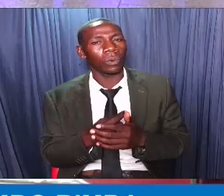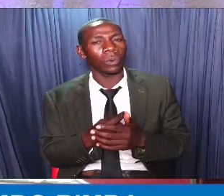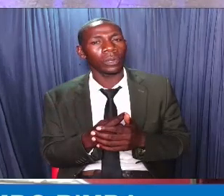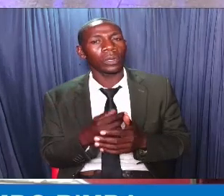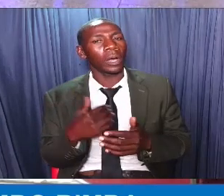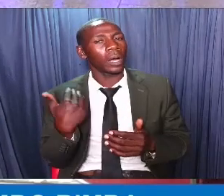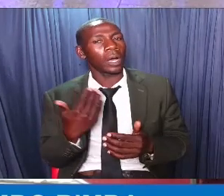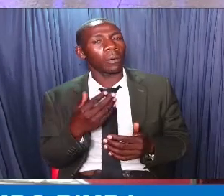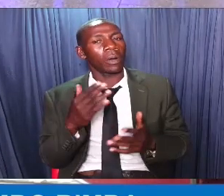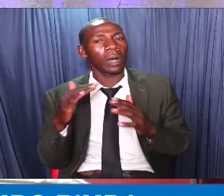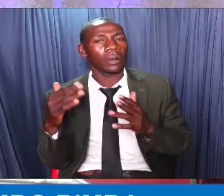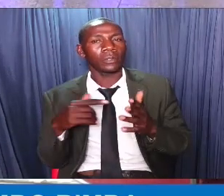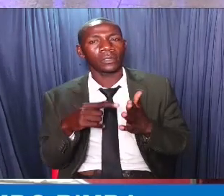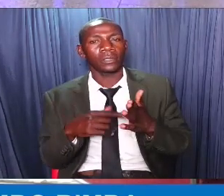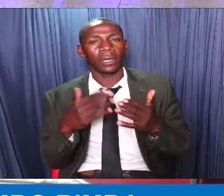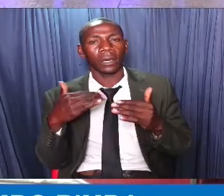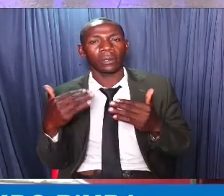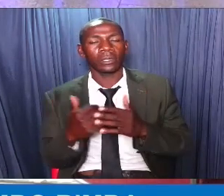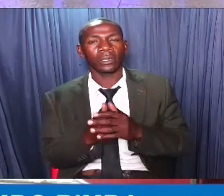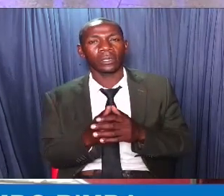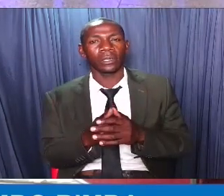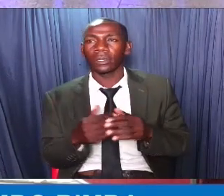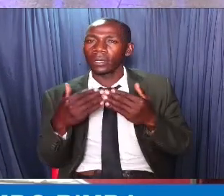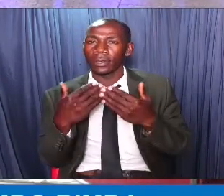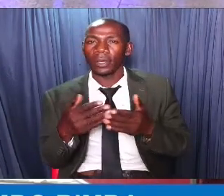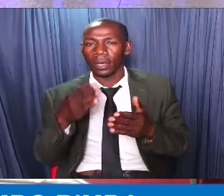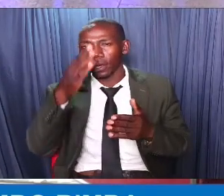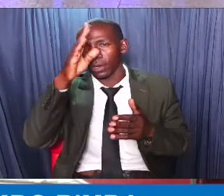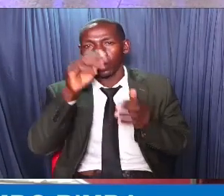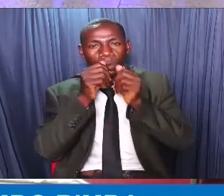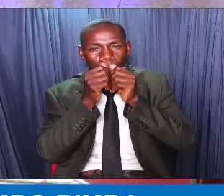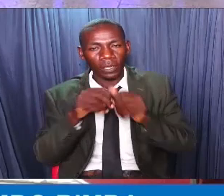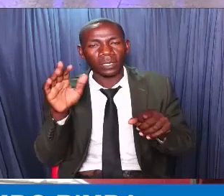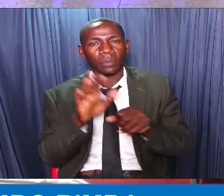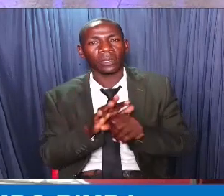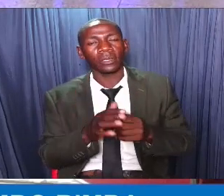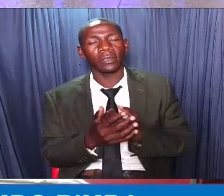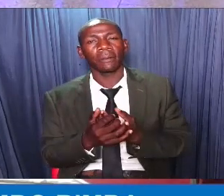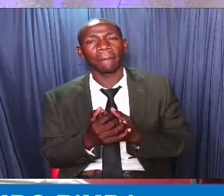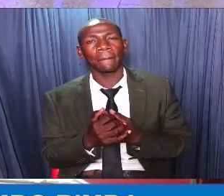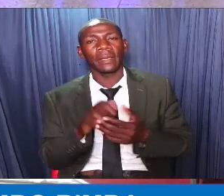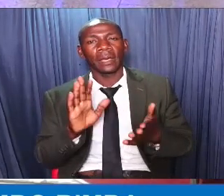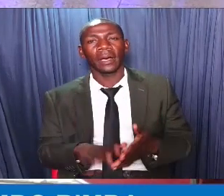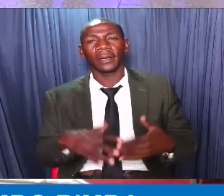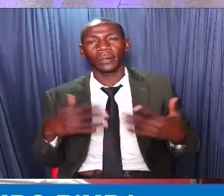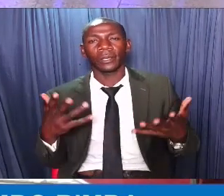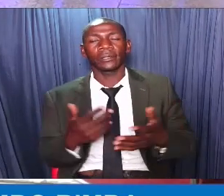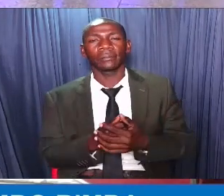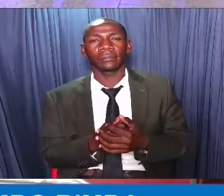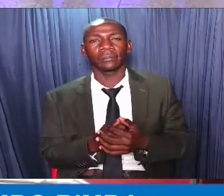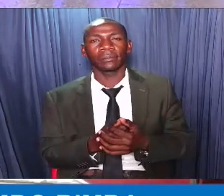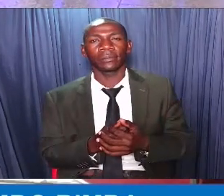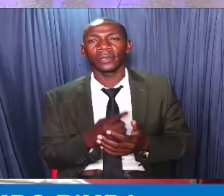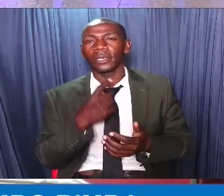kaambia ni yetu. Ah, we said it's ours, okay? Asante Mungu awabariki sana. Thank you, may God bless you so much. Hallelujah.